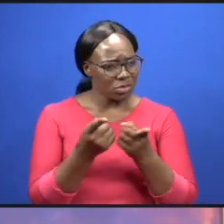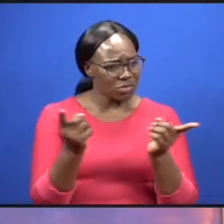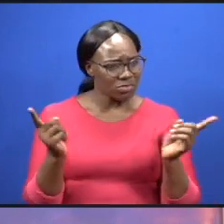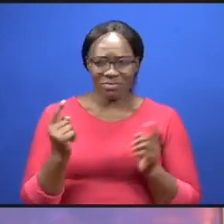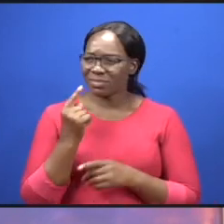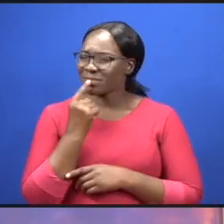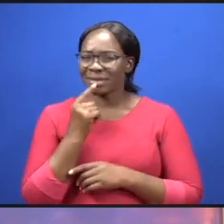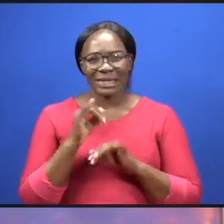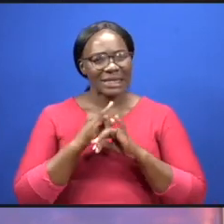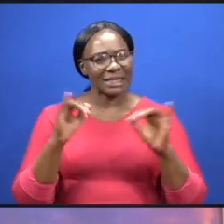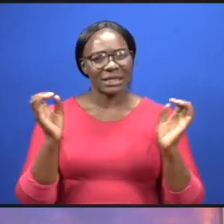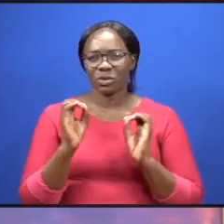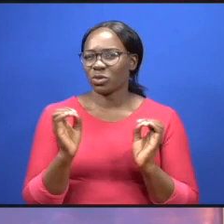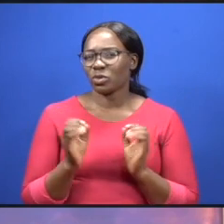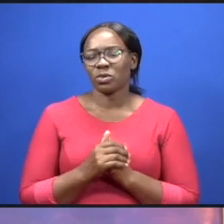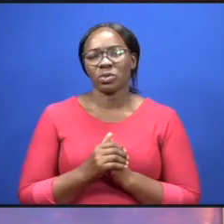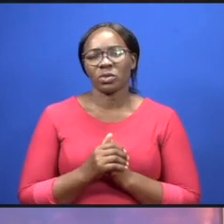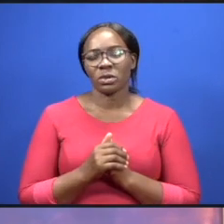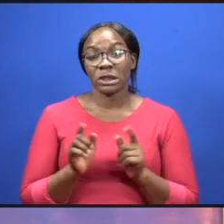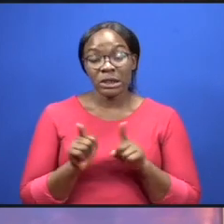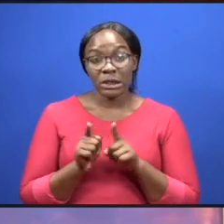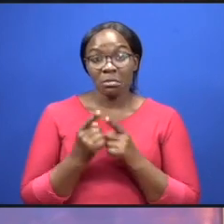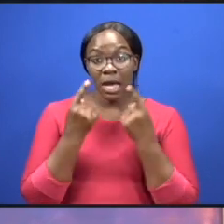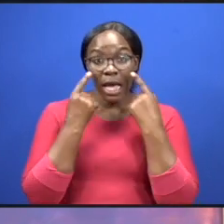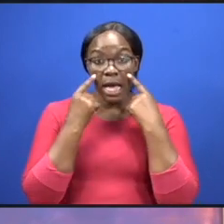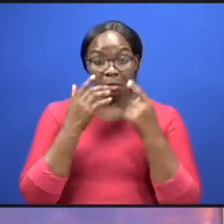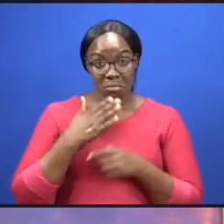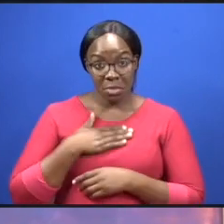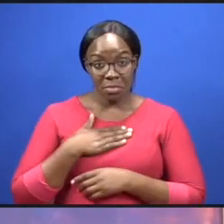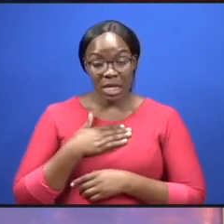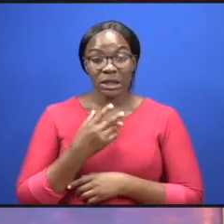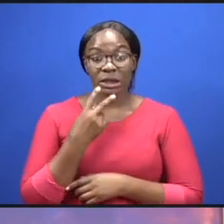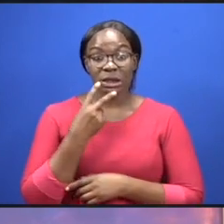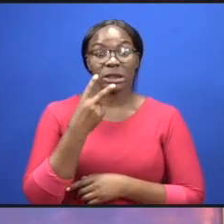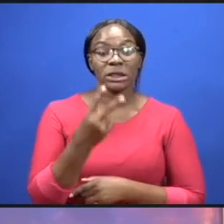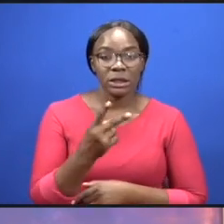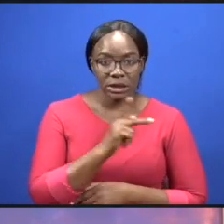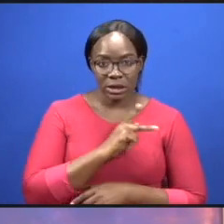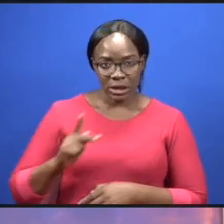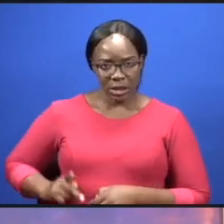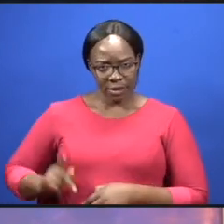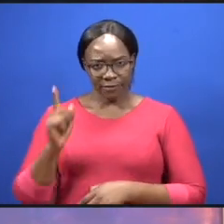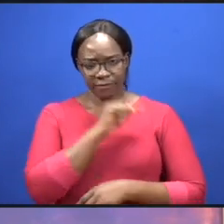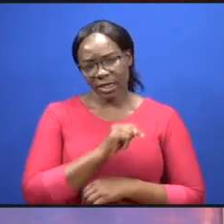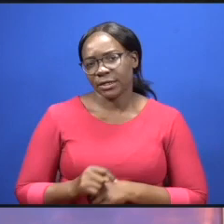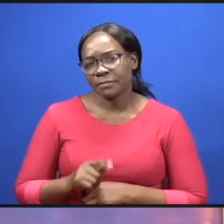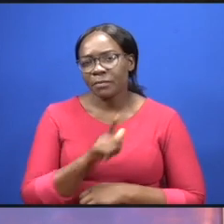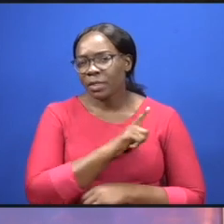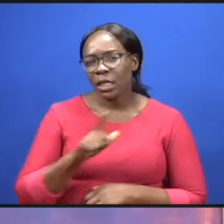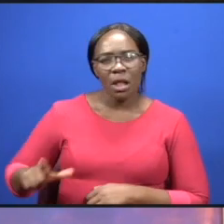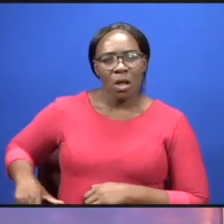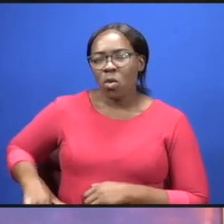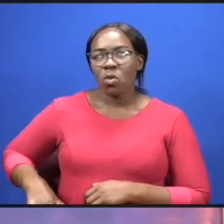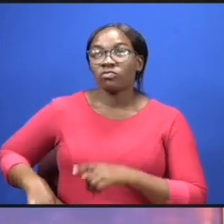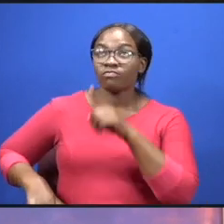of unclean lips, and because my eyes have seen the King, the Lord of